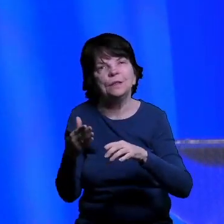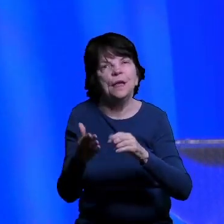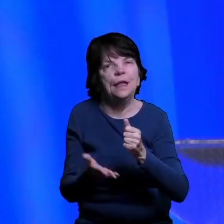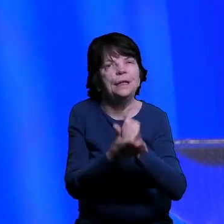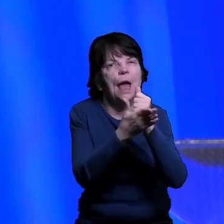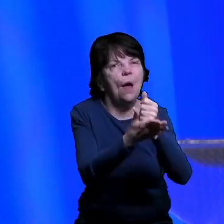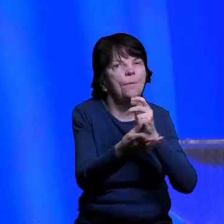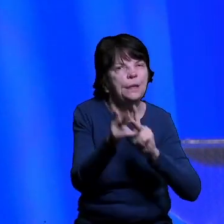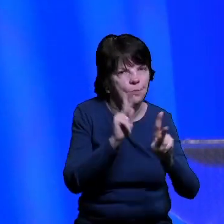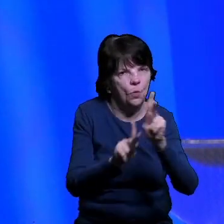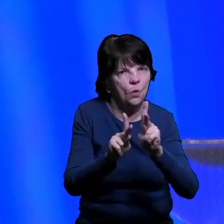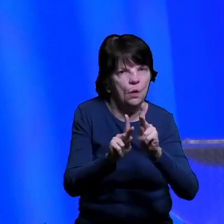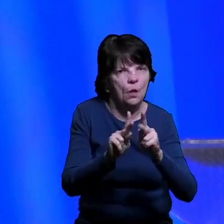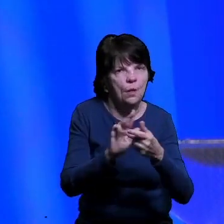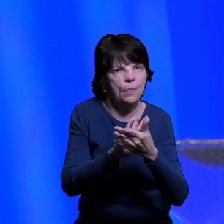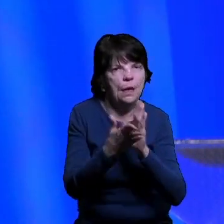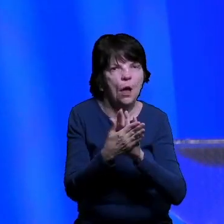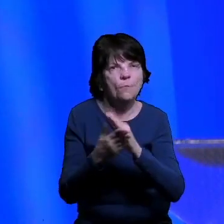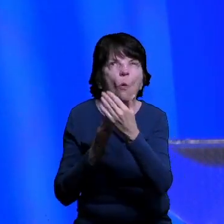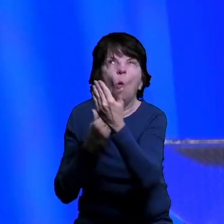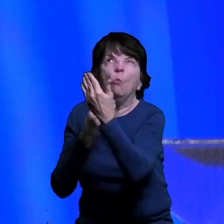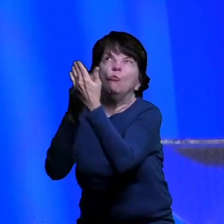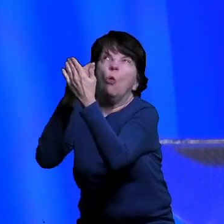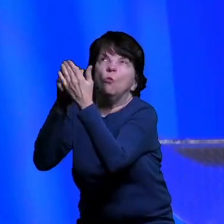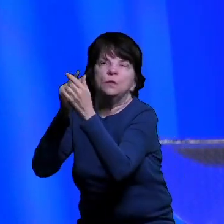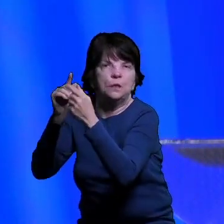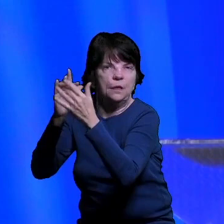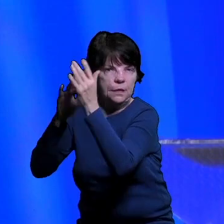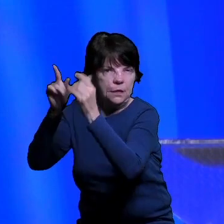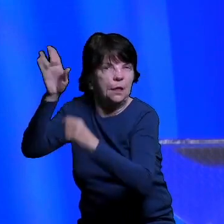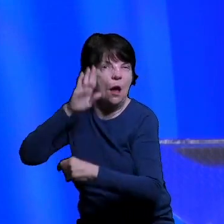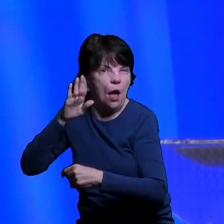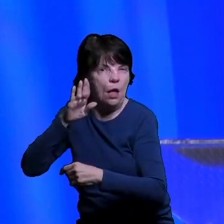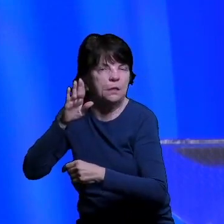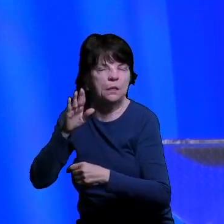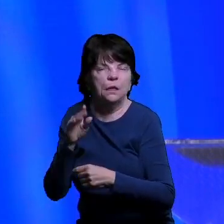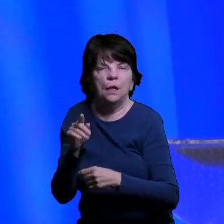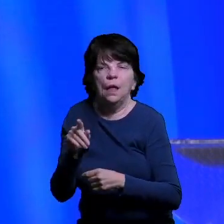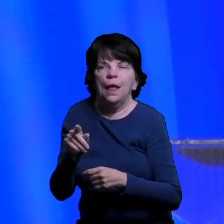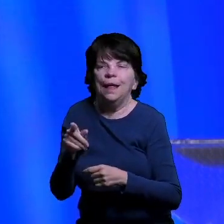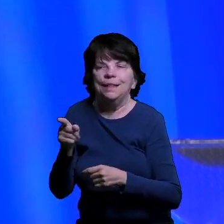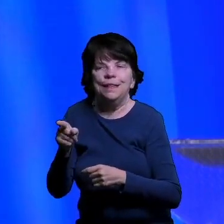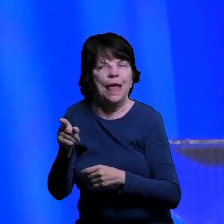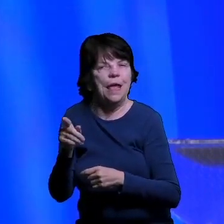them getting recognized, and it wasn't about Apollos getting recognized. Different people will